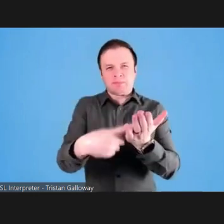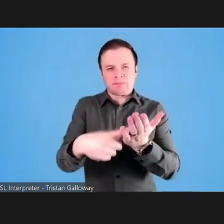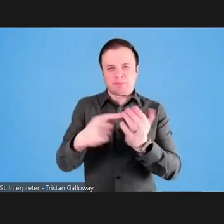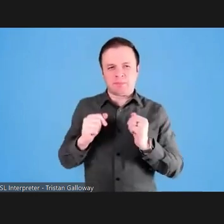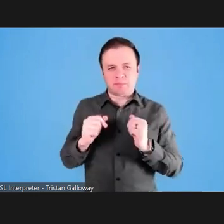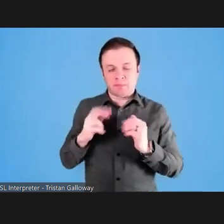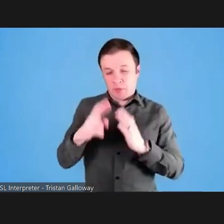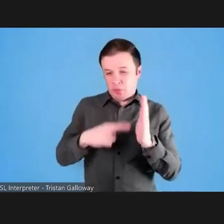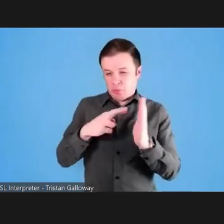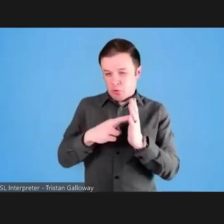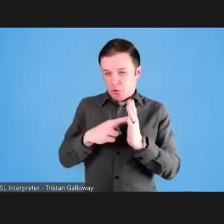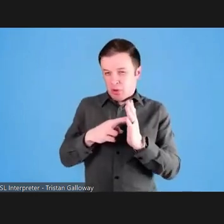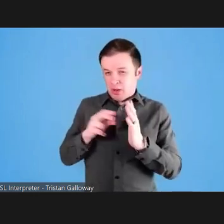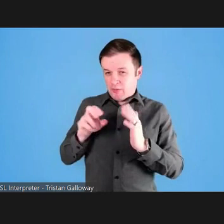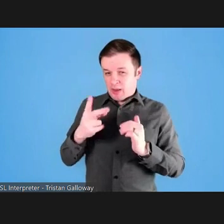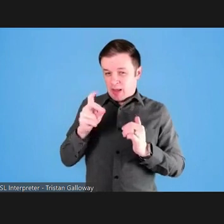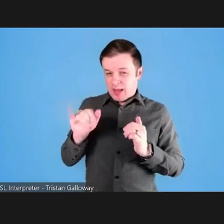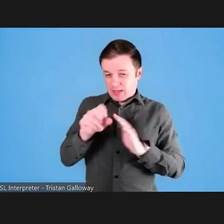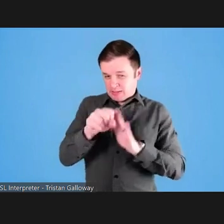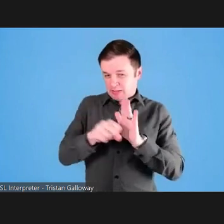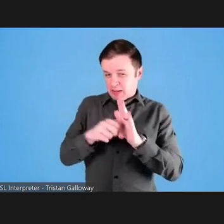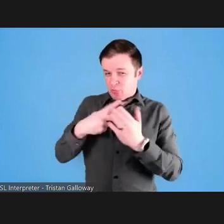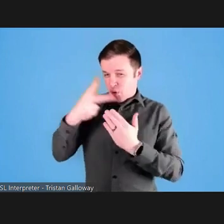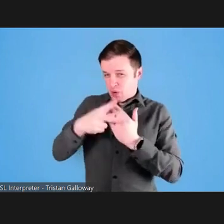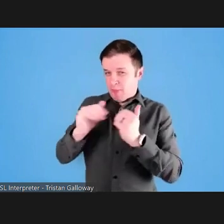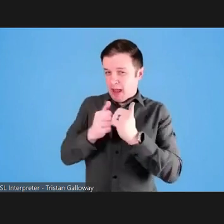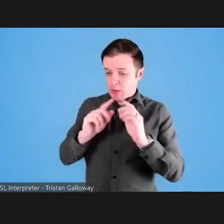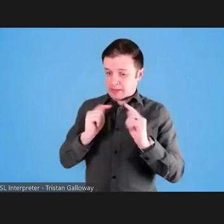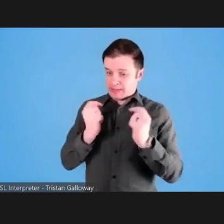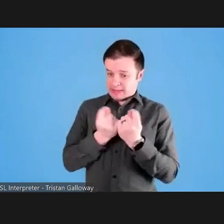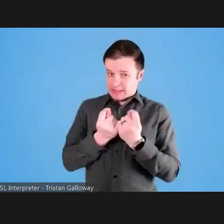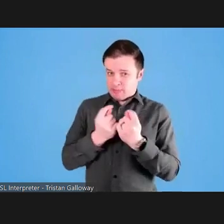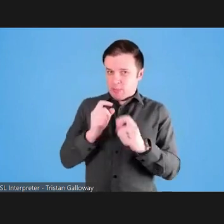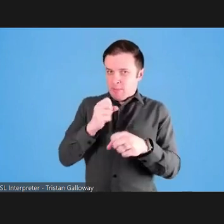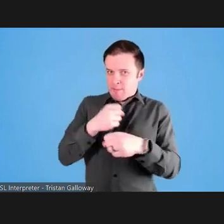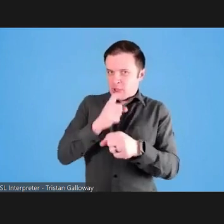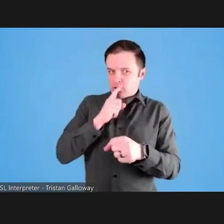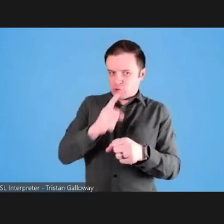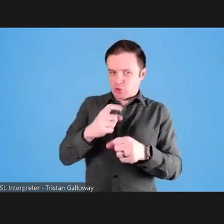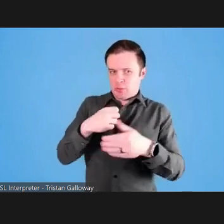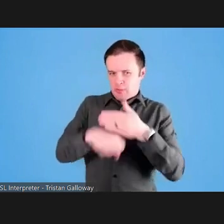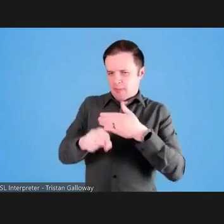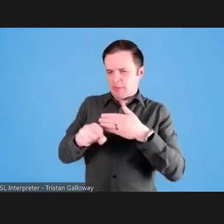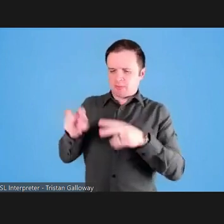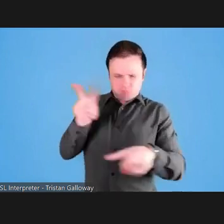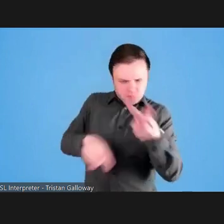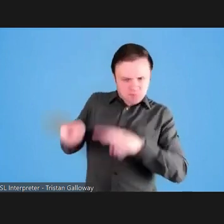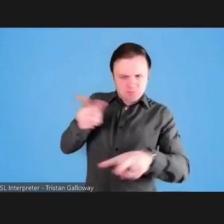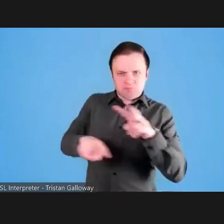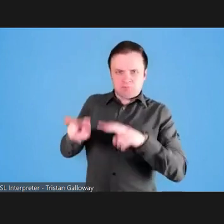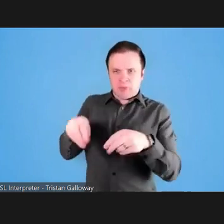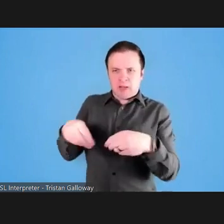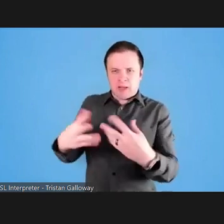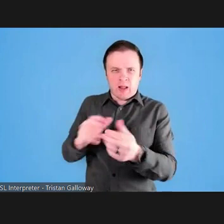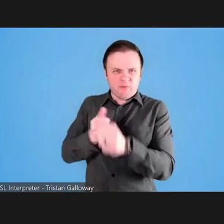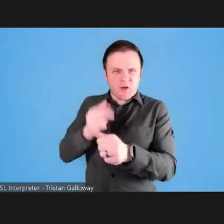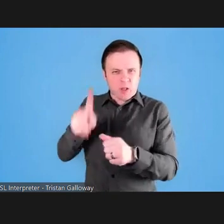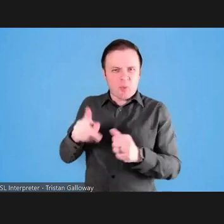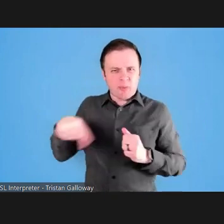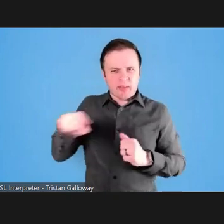state EHDI program and how, as a team, you work to ensure babies get screened and receive the follow-up they